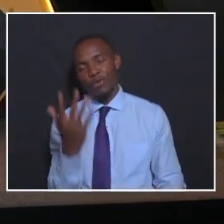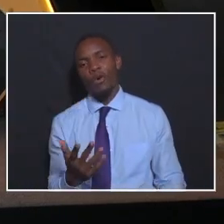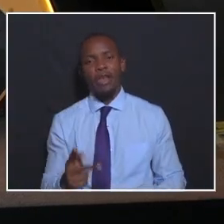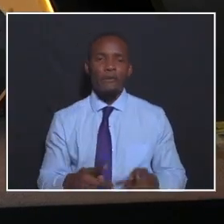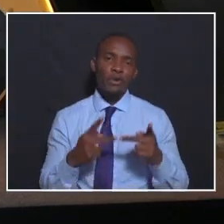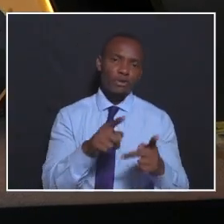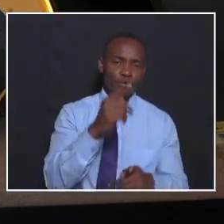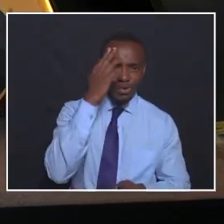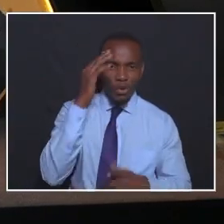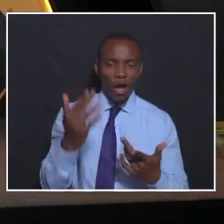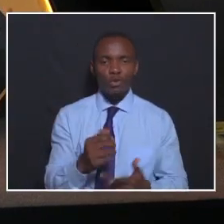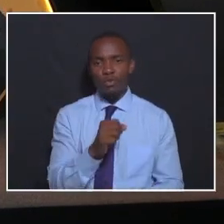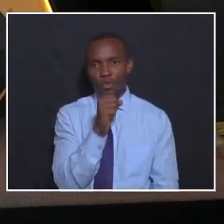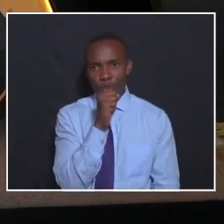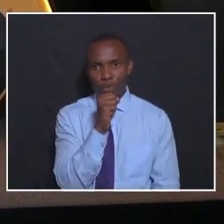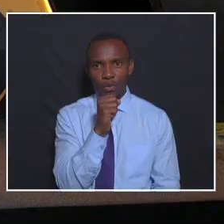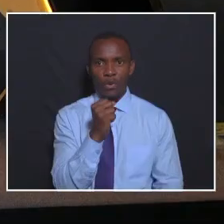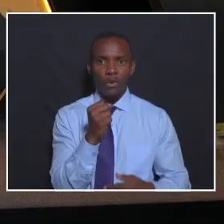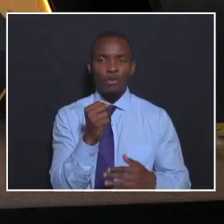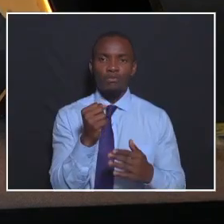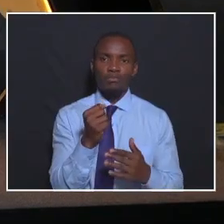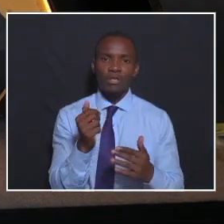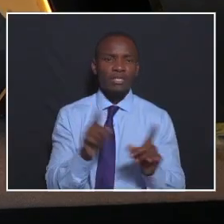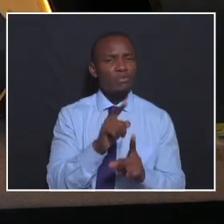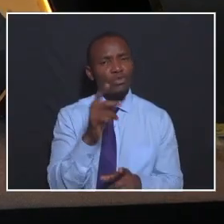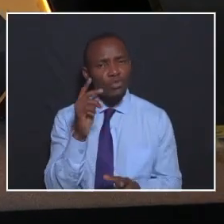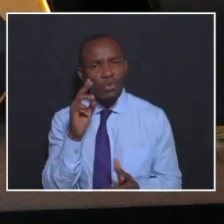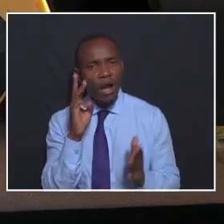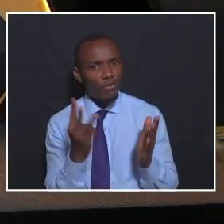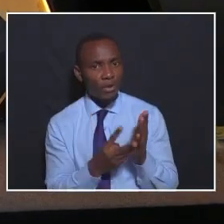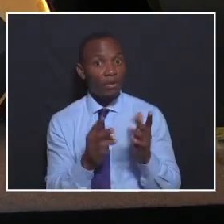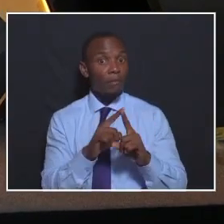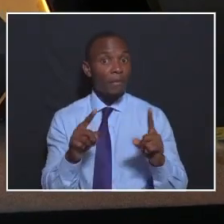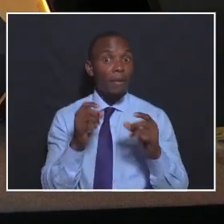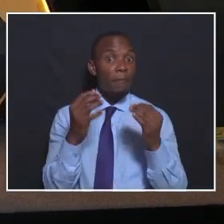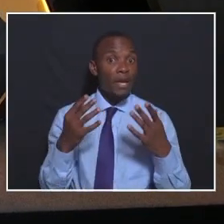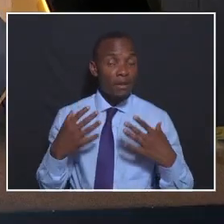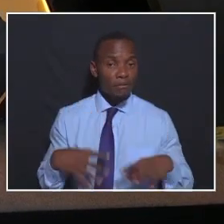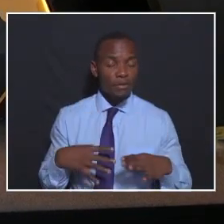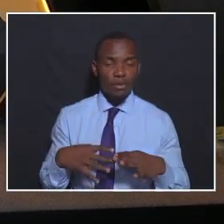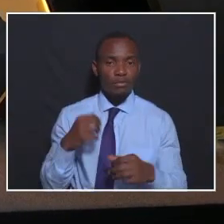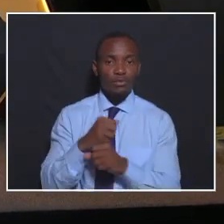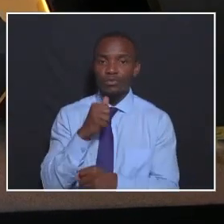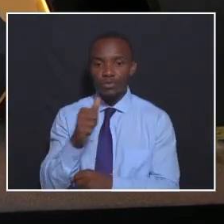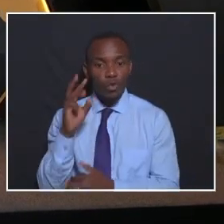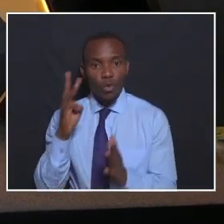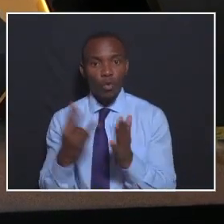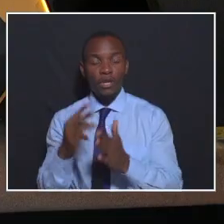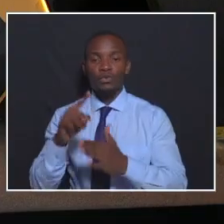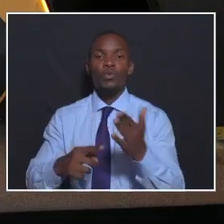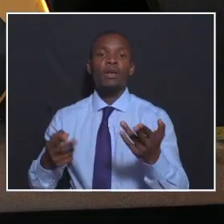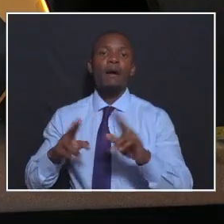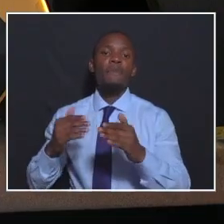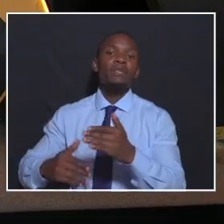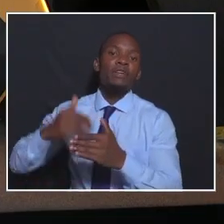people. You know what mics. At least you have even witnessed it. But many people do not witness what happens in post-production. And